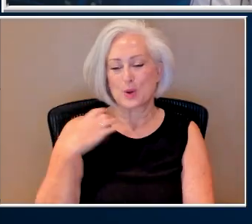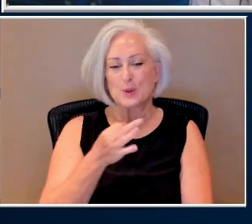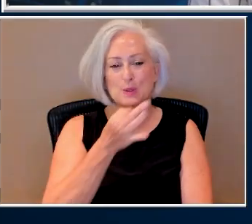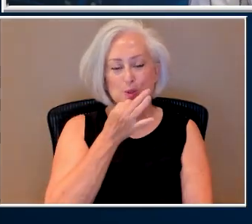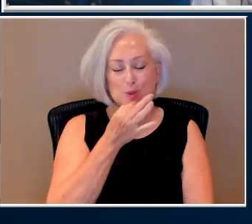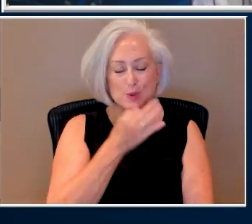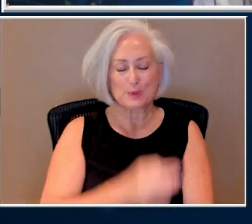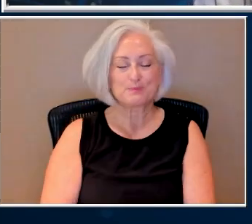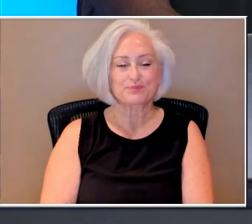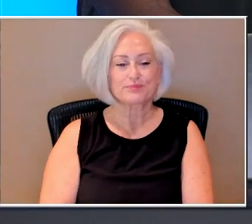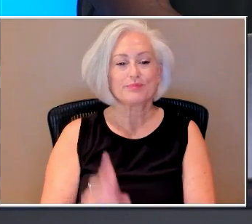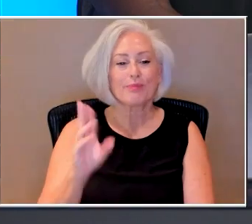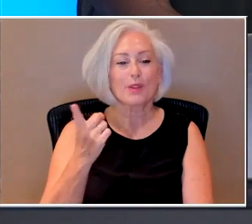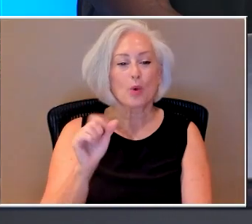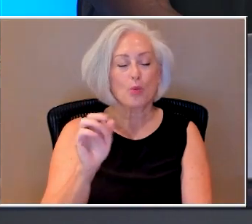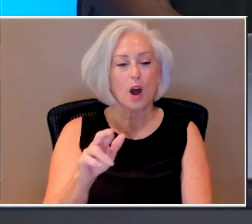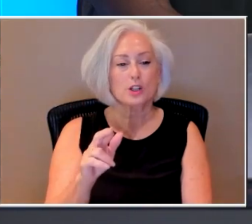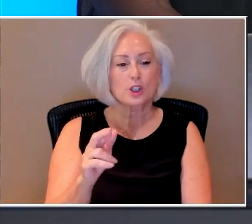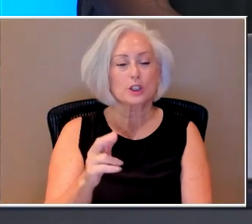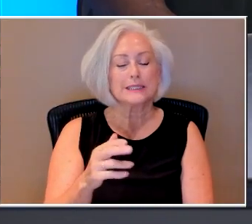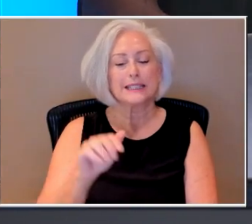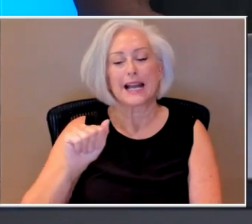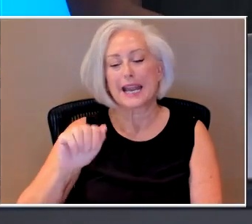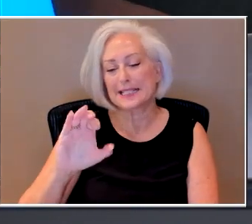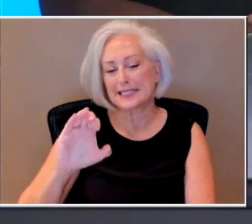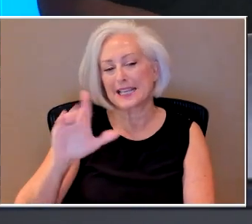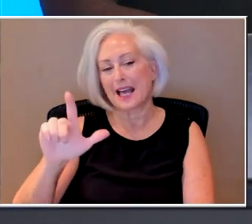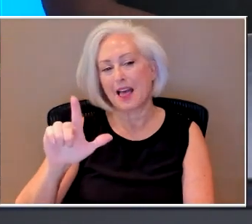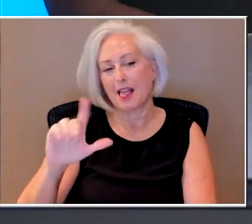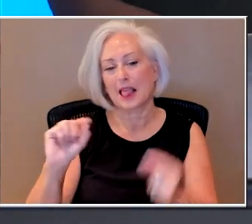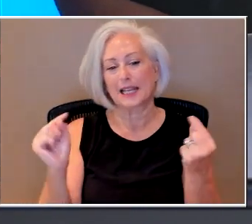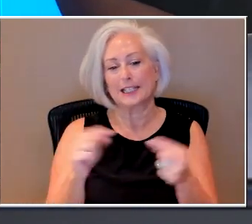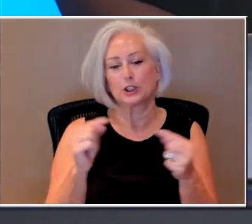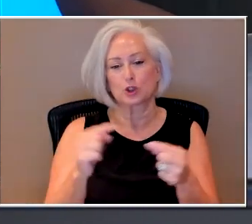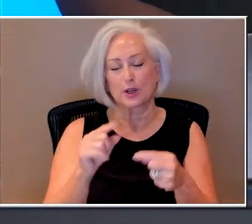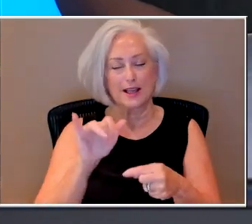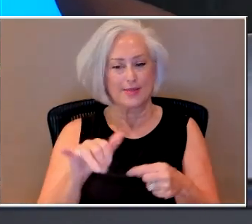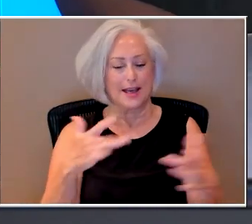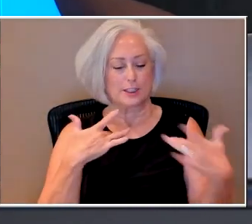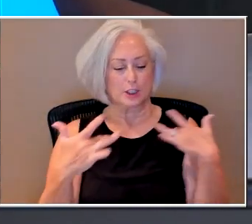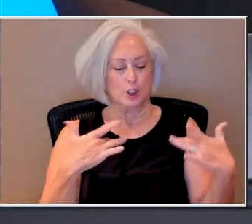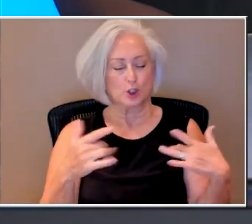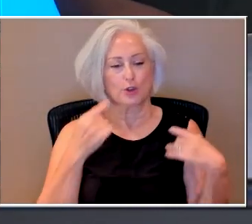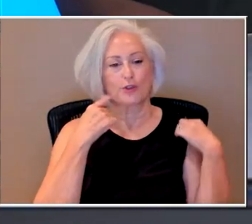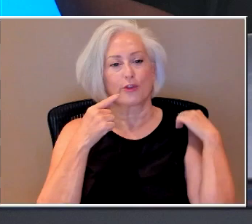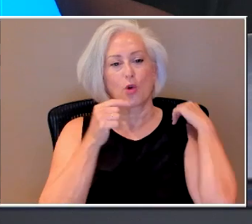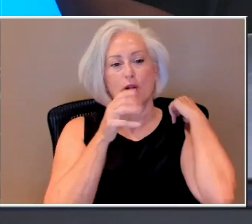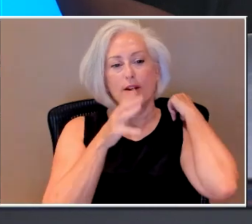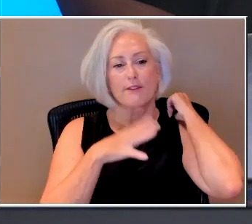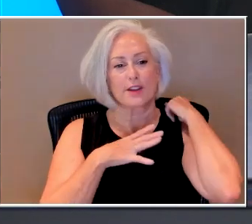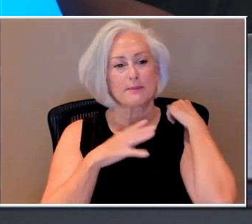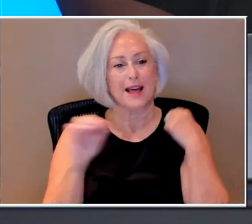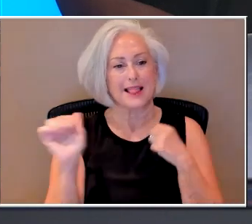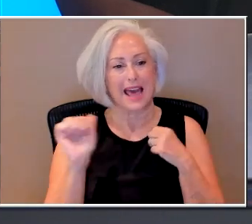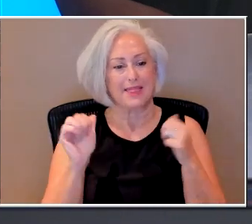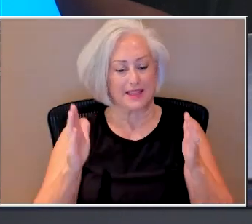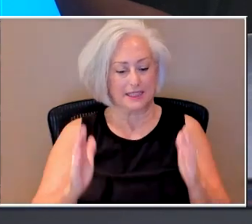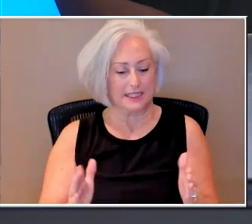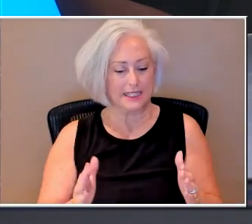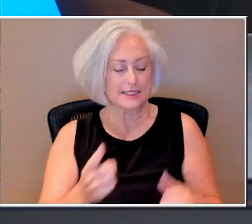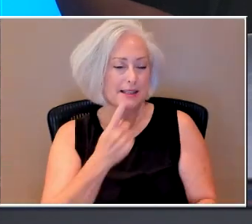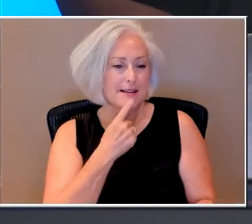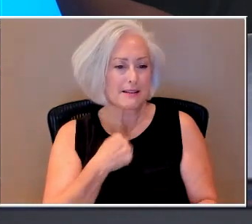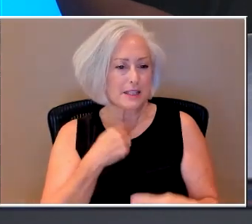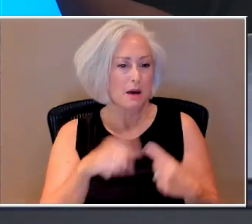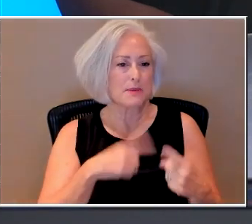I want to keep asking you about those ACL injuries. Big concern for those female athletes. Again, tell us again a little bit more about reducing the